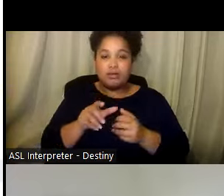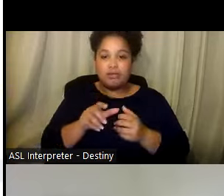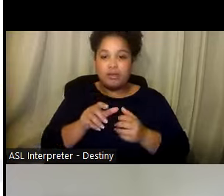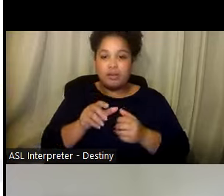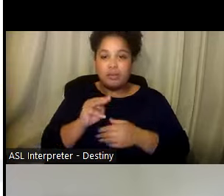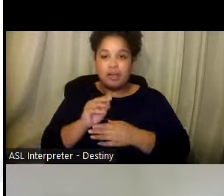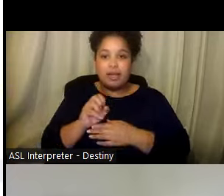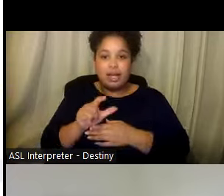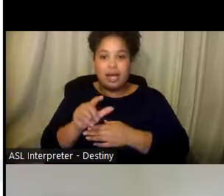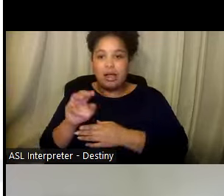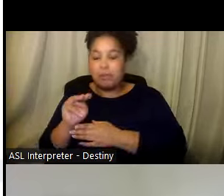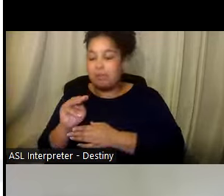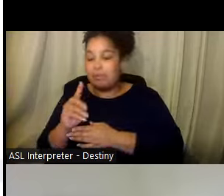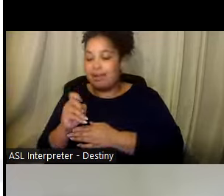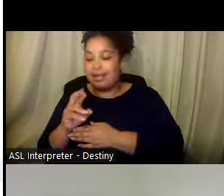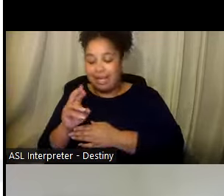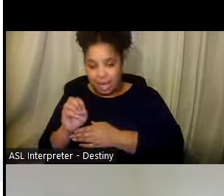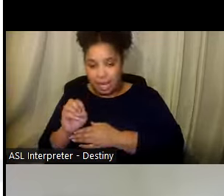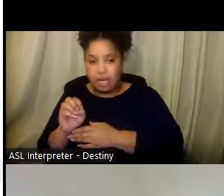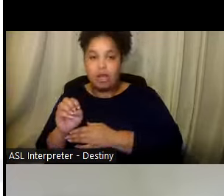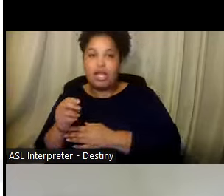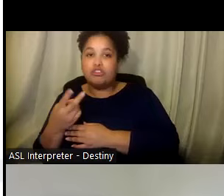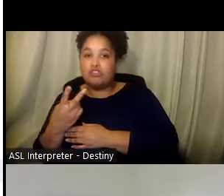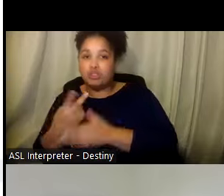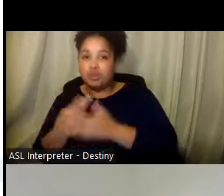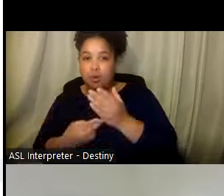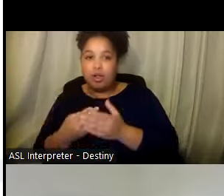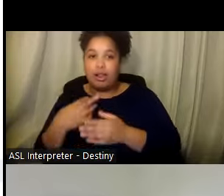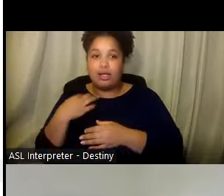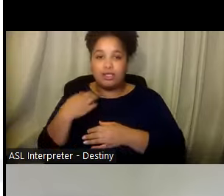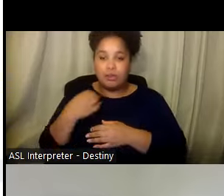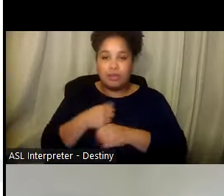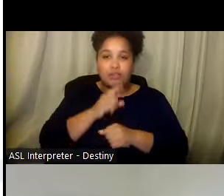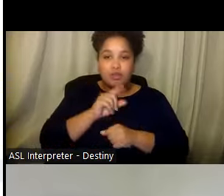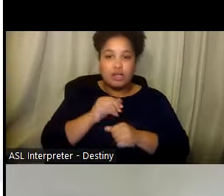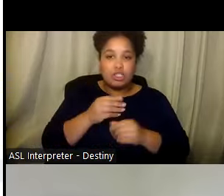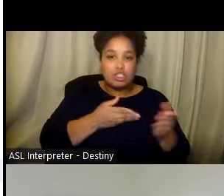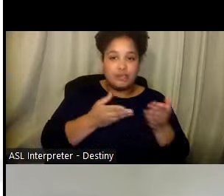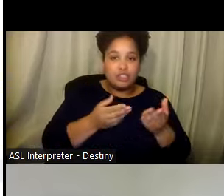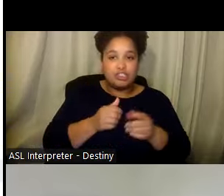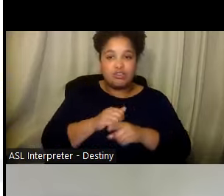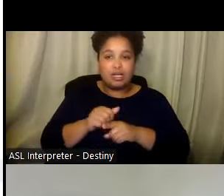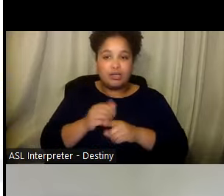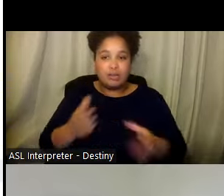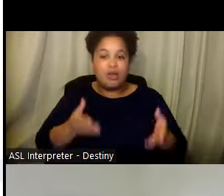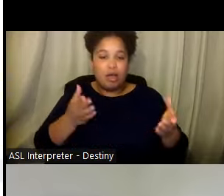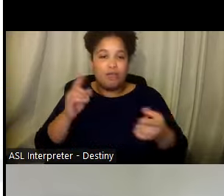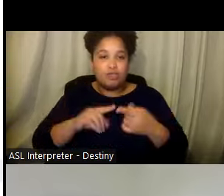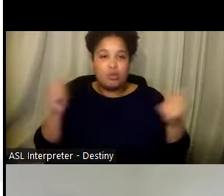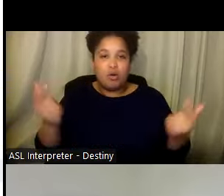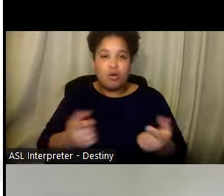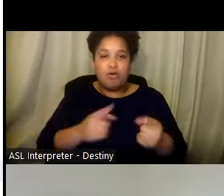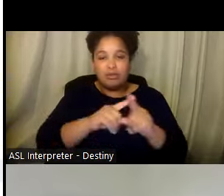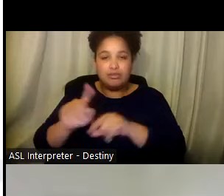Medi-Cal, Medicare, and dual eligibles, understanding that the services and the trainings that we provide really should be offered to all of those